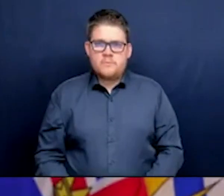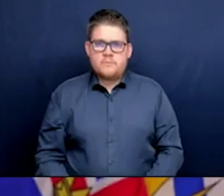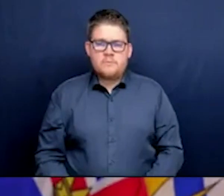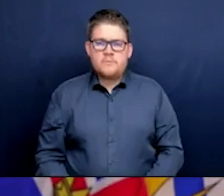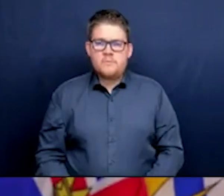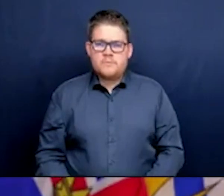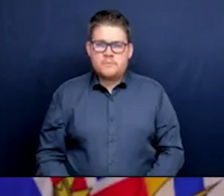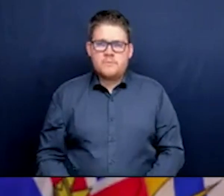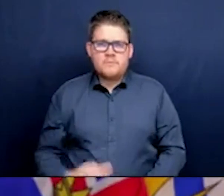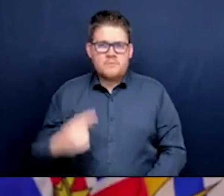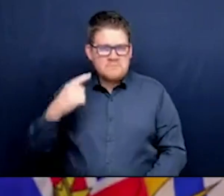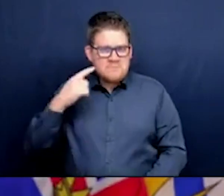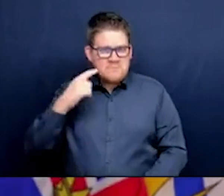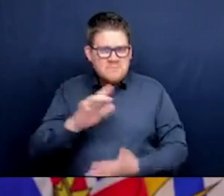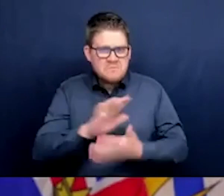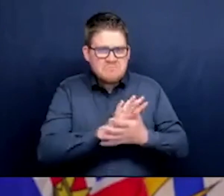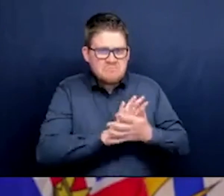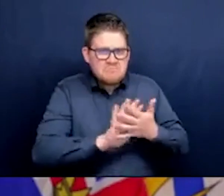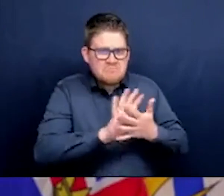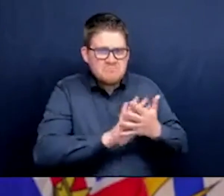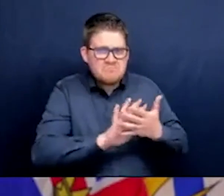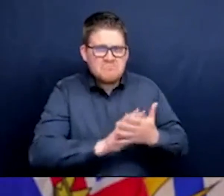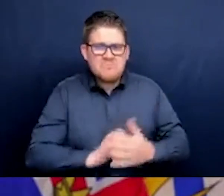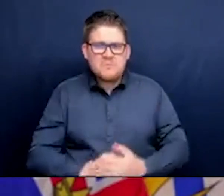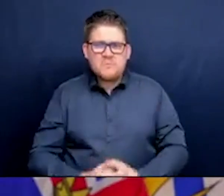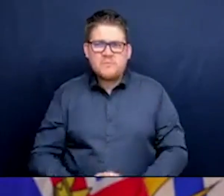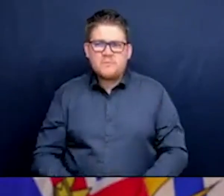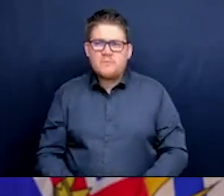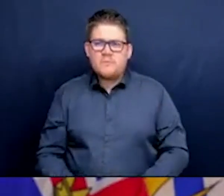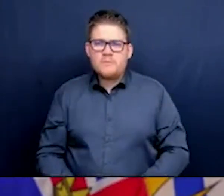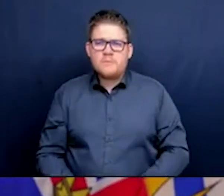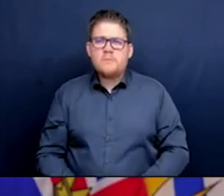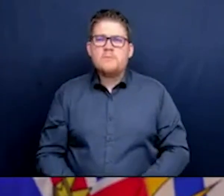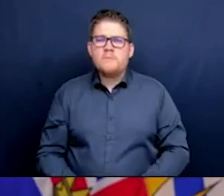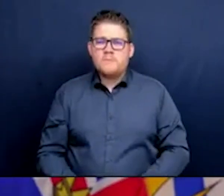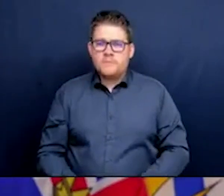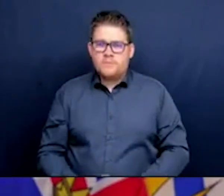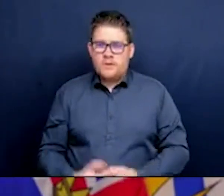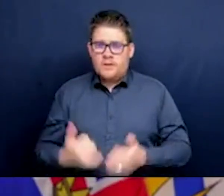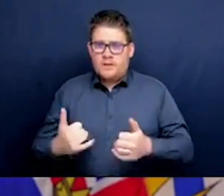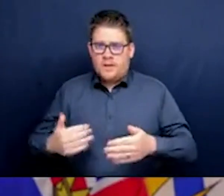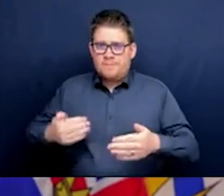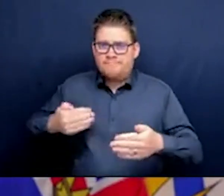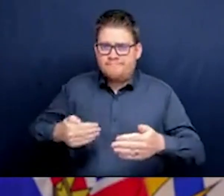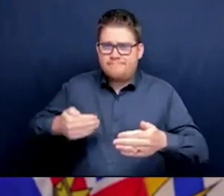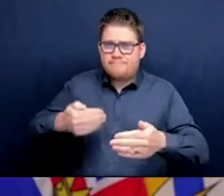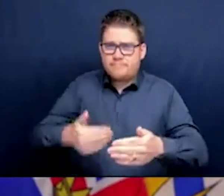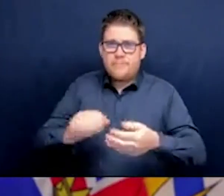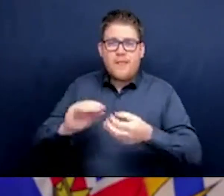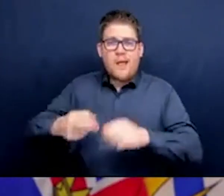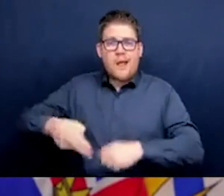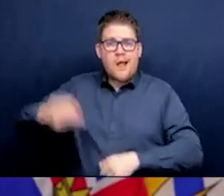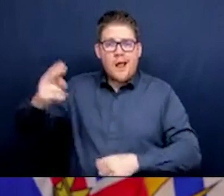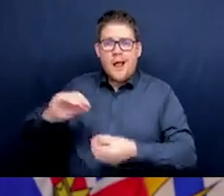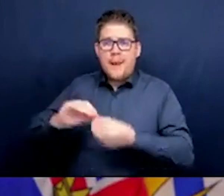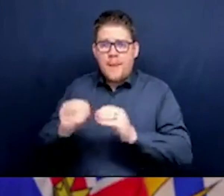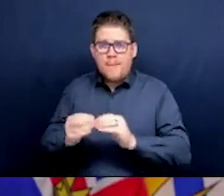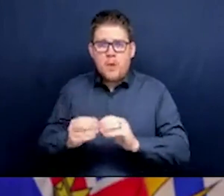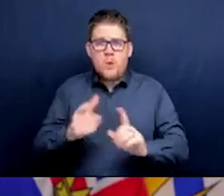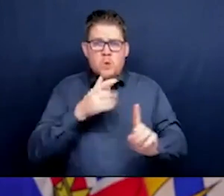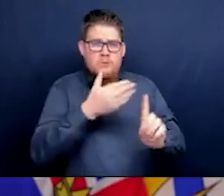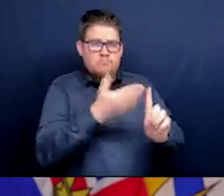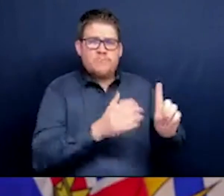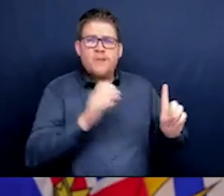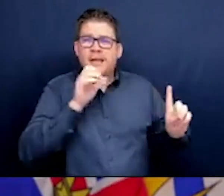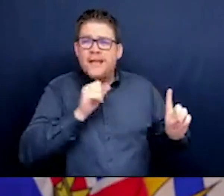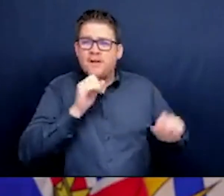Over this month of May, we're going to see a very high number of those over 70 reach 182 days and then be eligible for their fourth